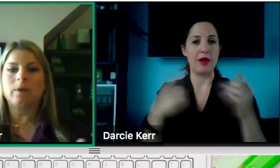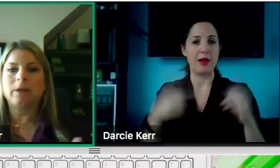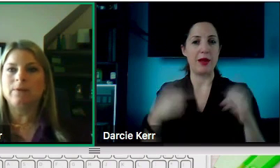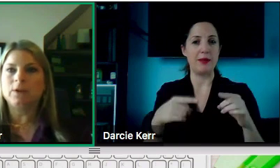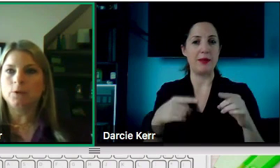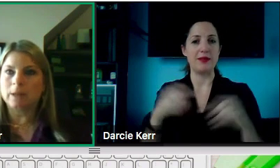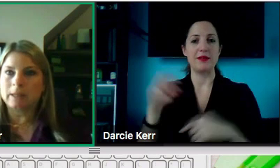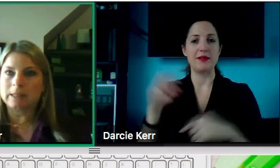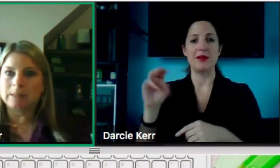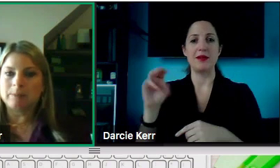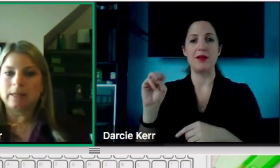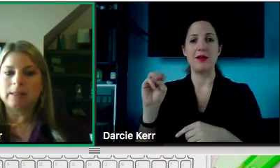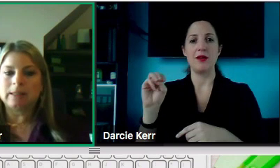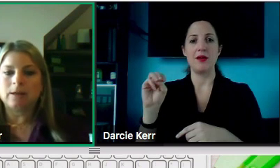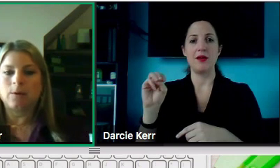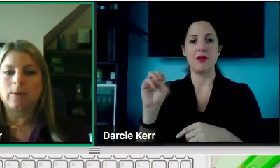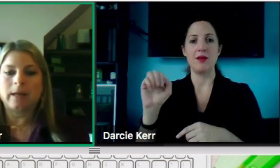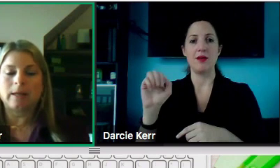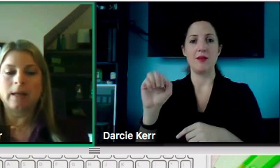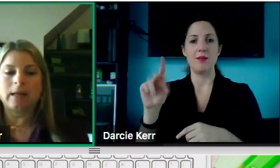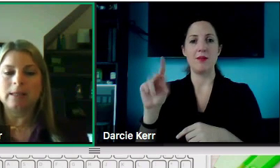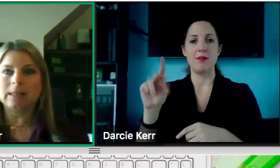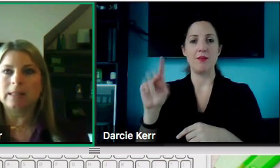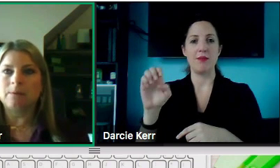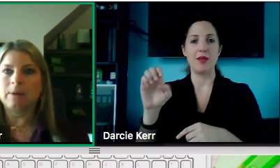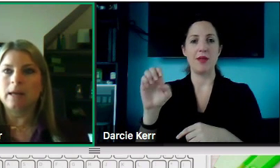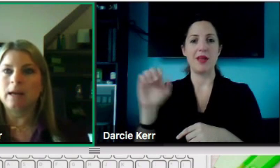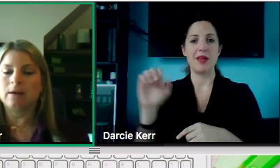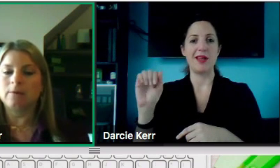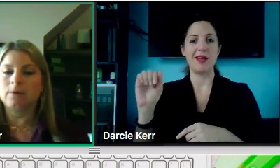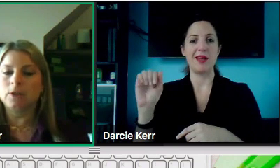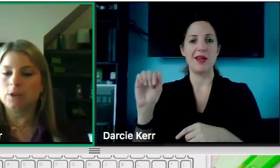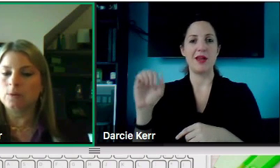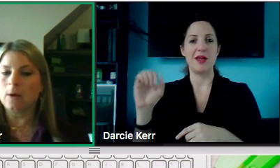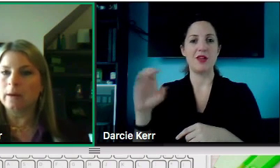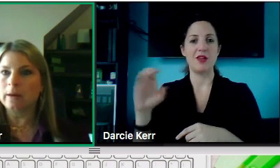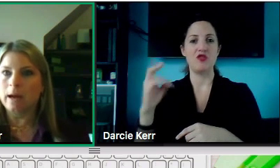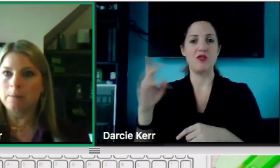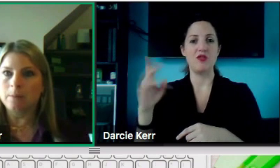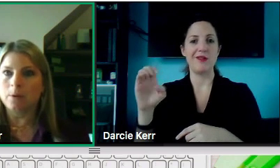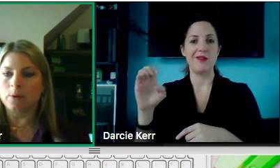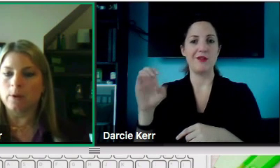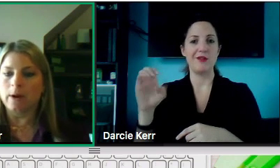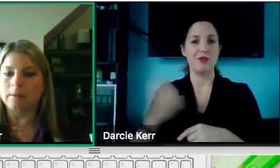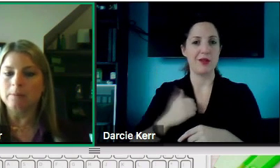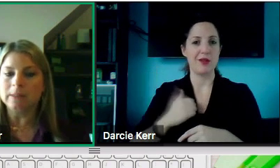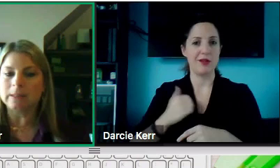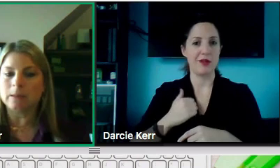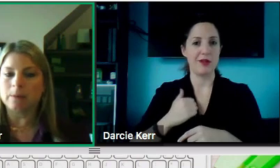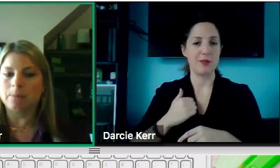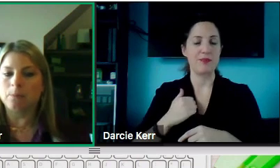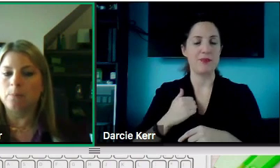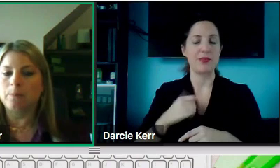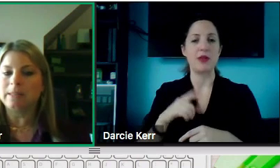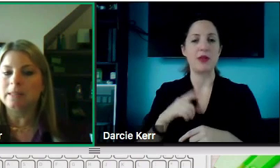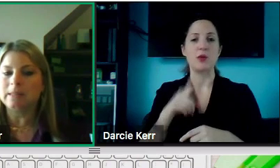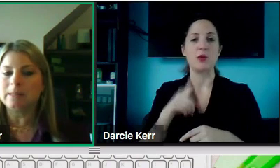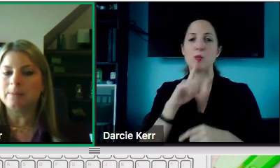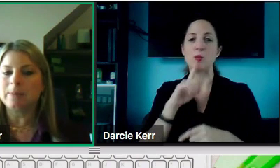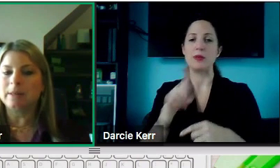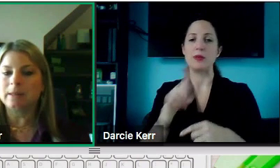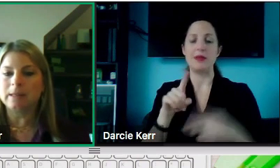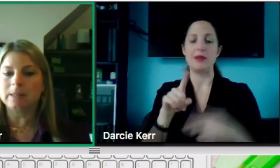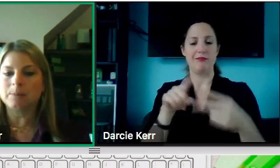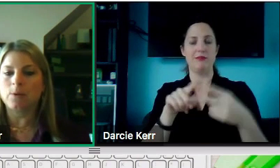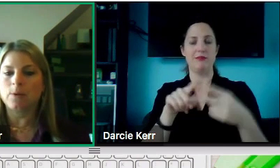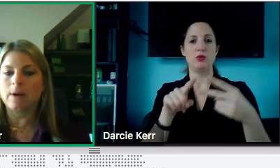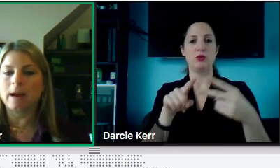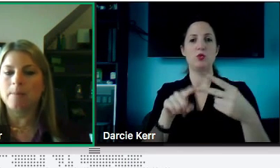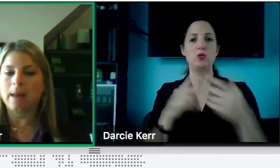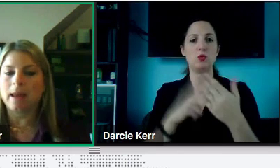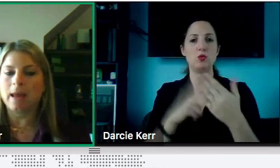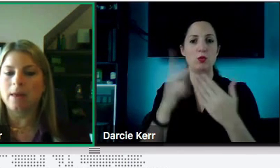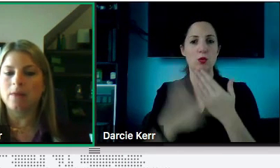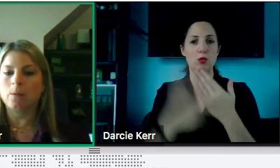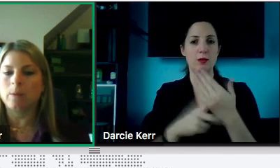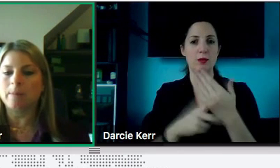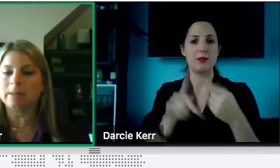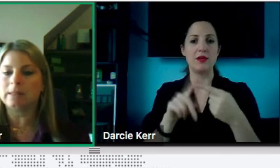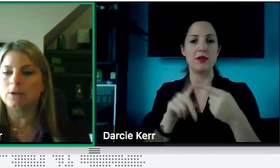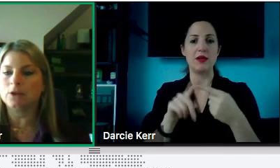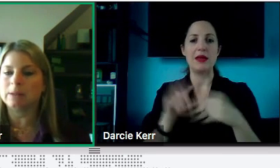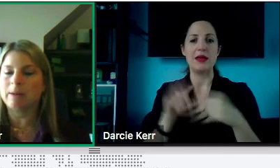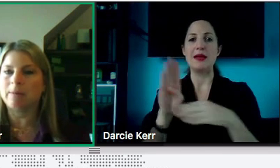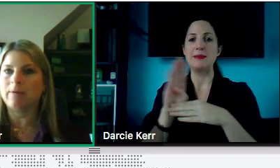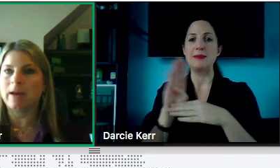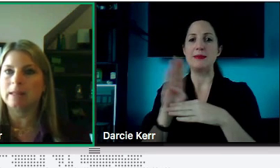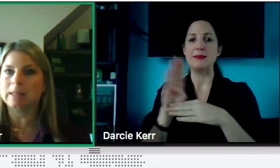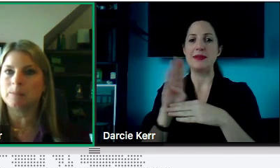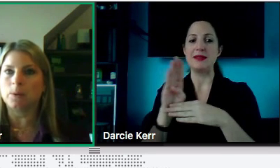Really, this visual explains it quite nicely. We have two online programs, the Business Abilities program and the